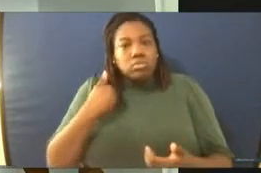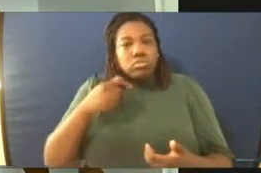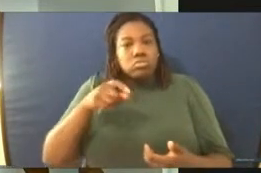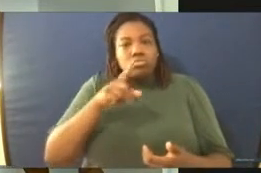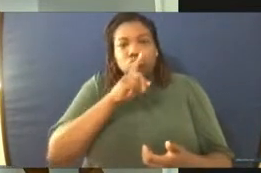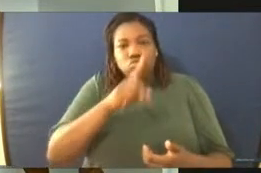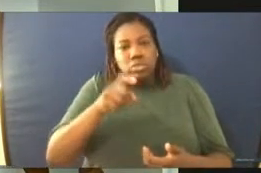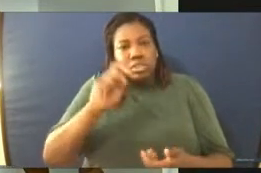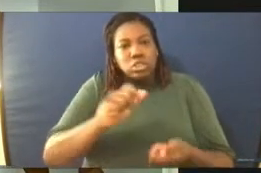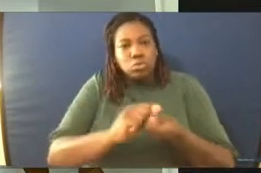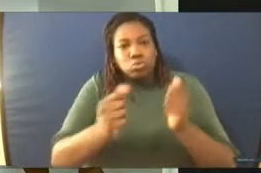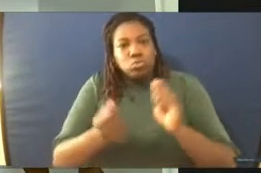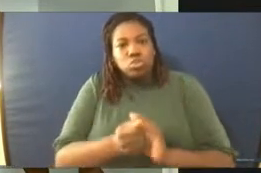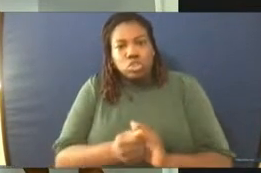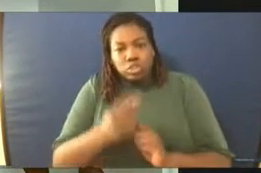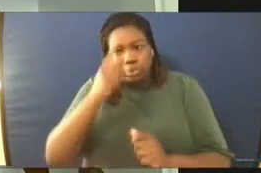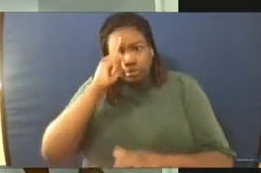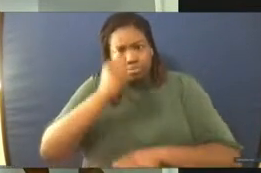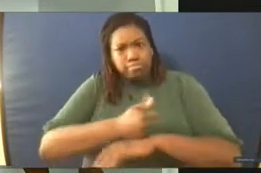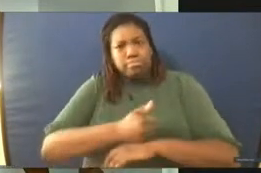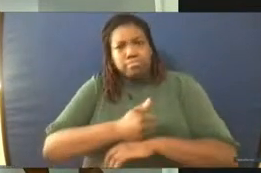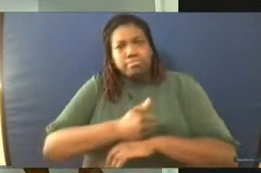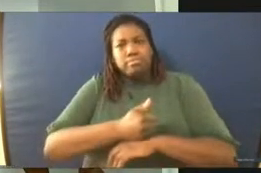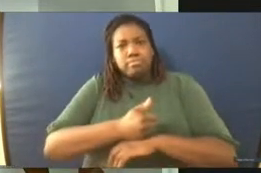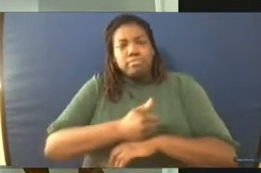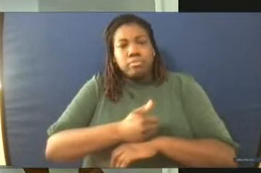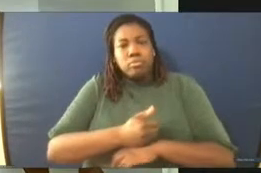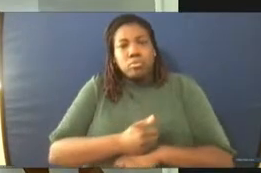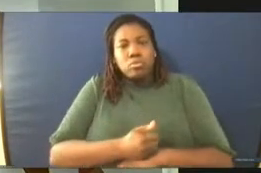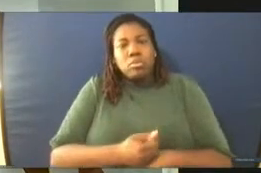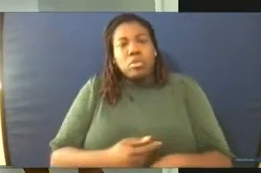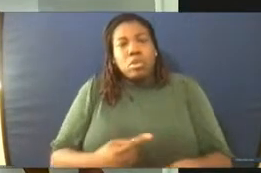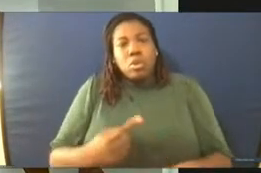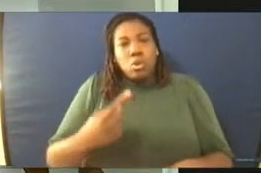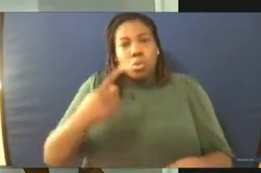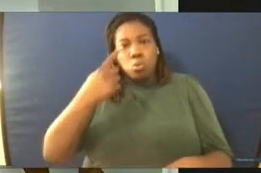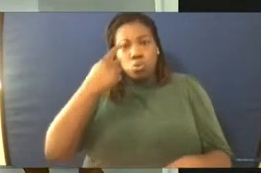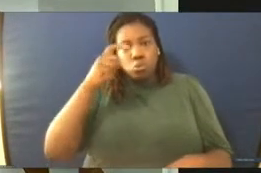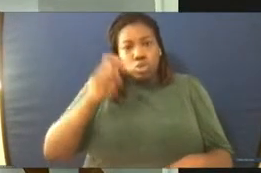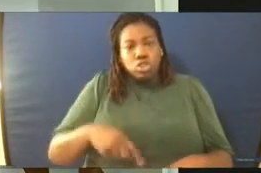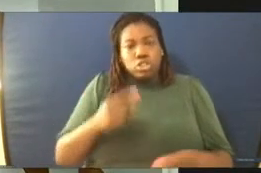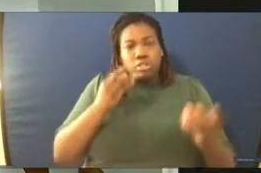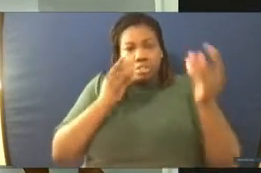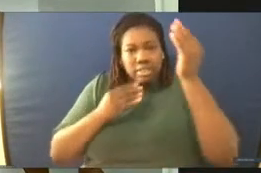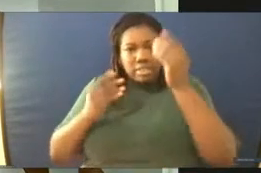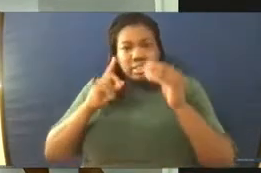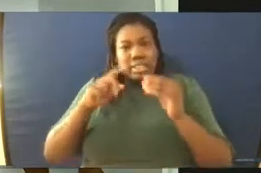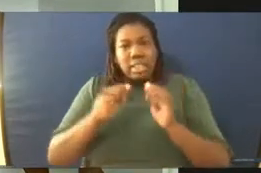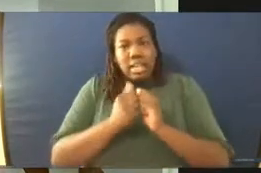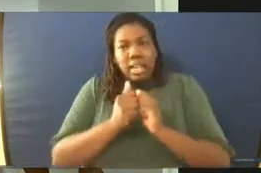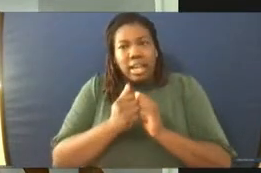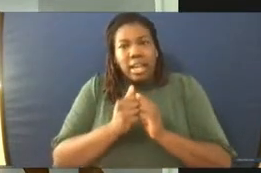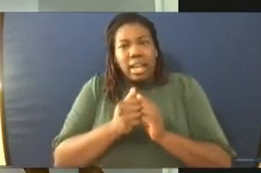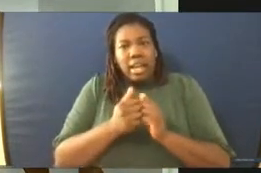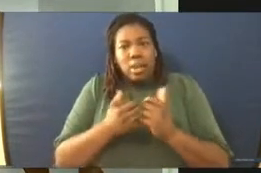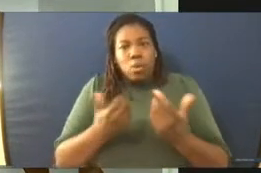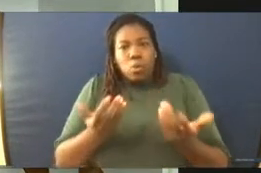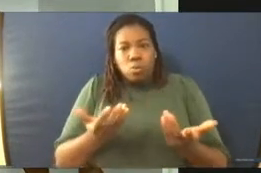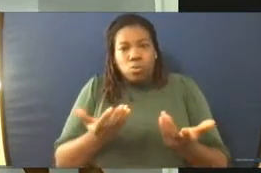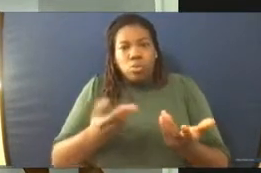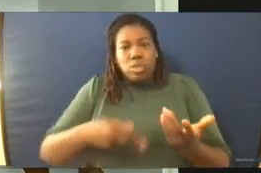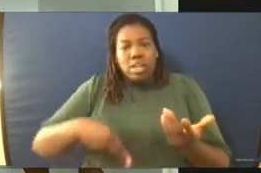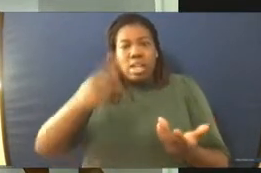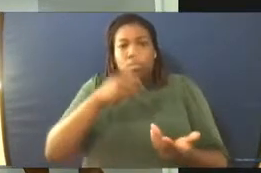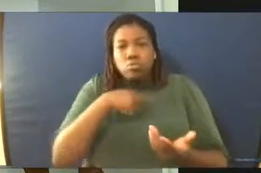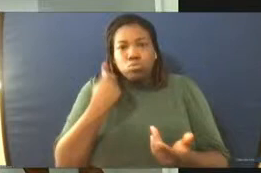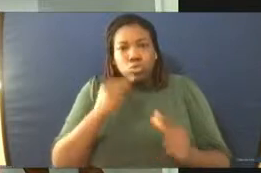radically change the paradigm. That's why we believe that we ought to be thinking in terms of how we get to high-risk groups